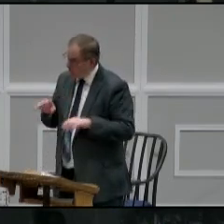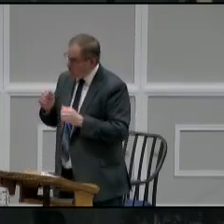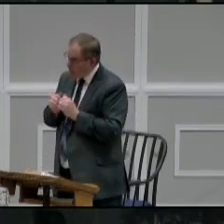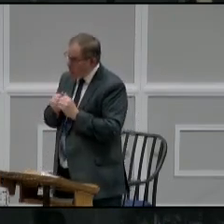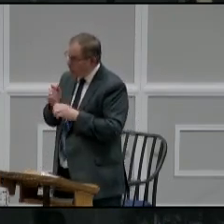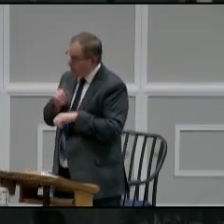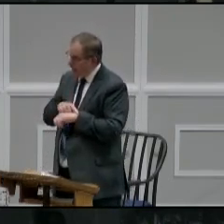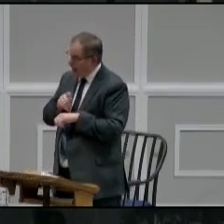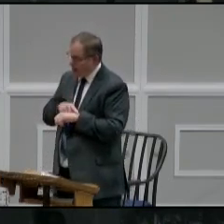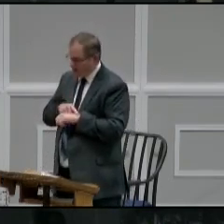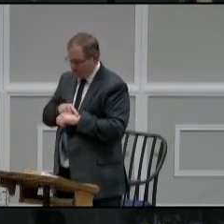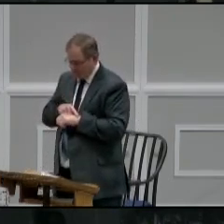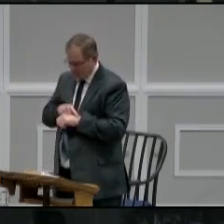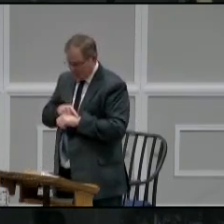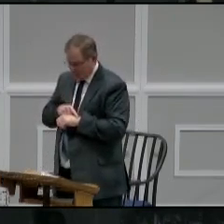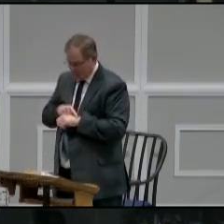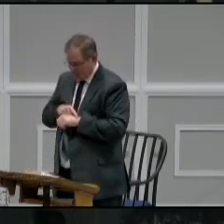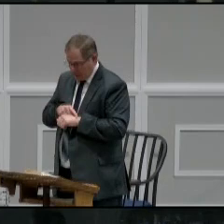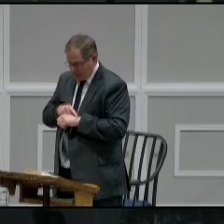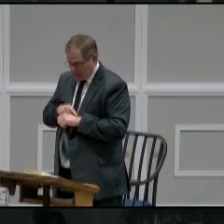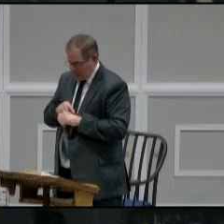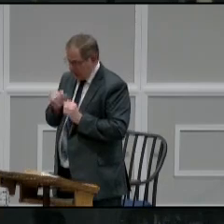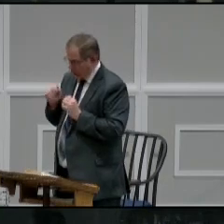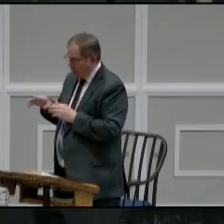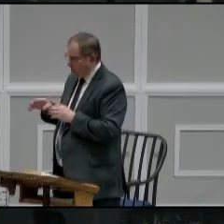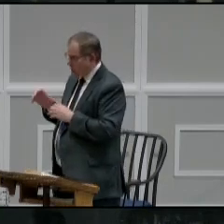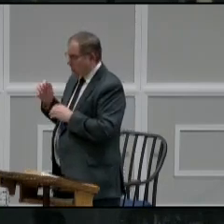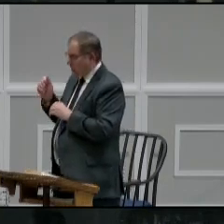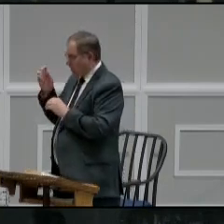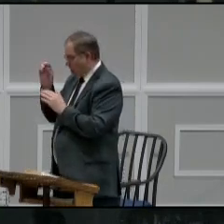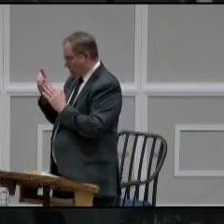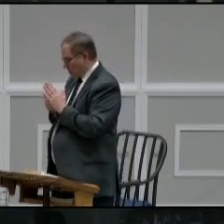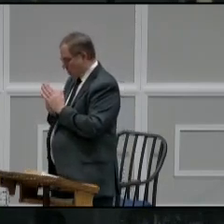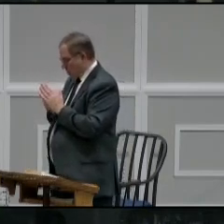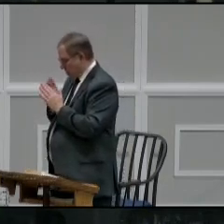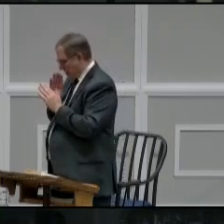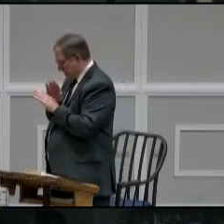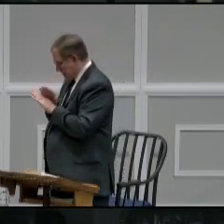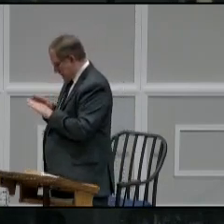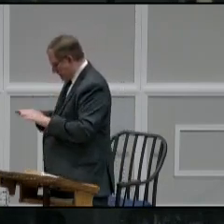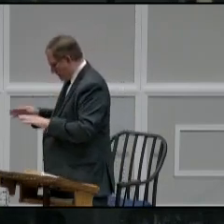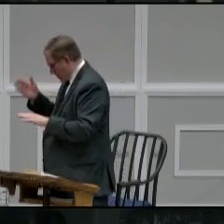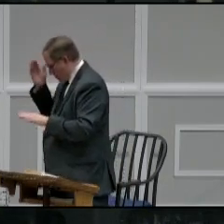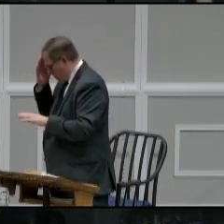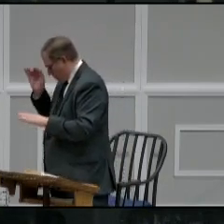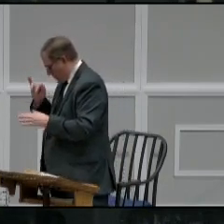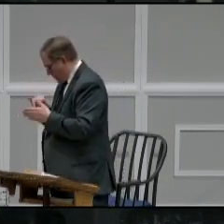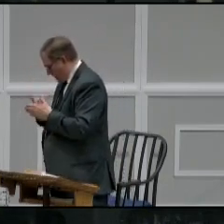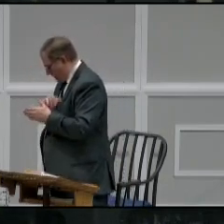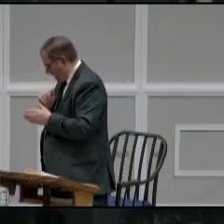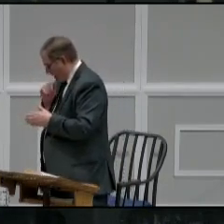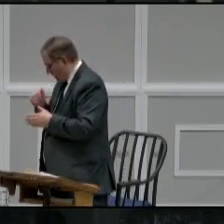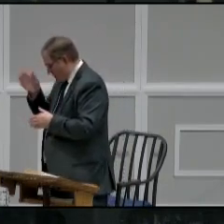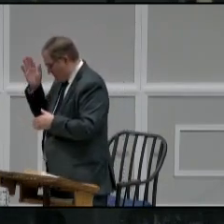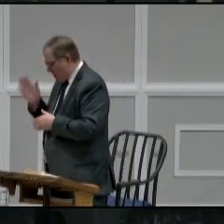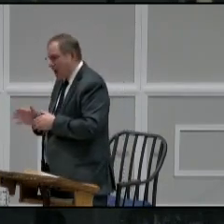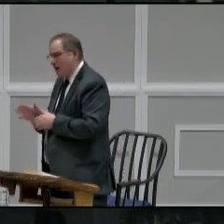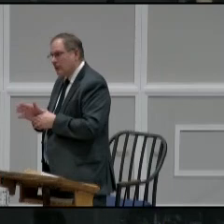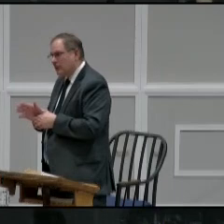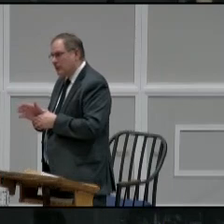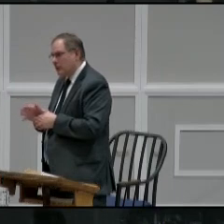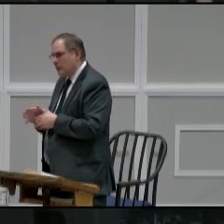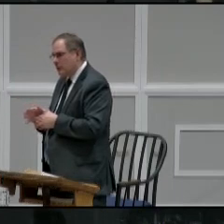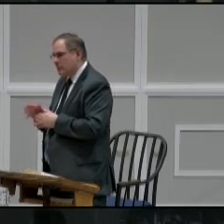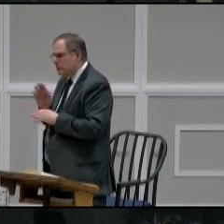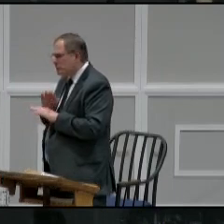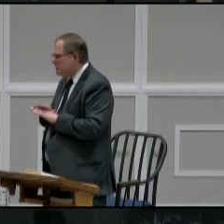I'm telling you, it's a lost art to be still and know that I am God. It really is. I mean,